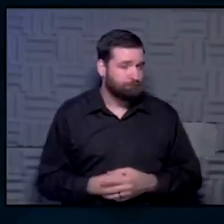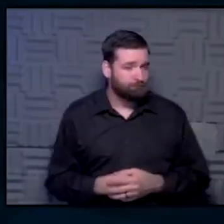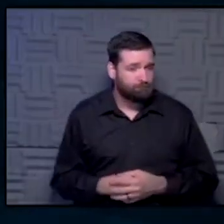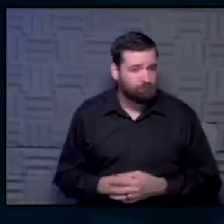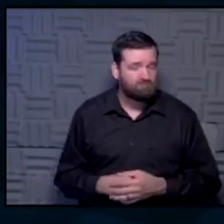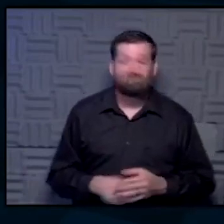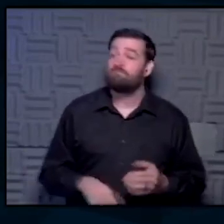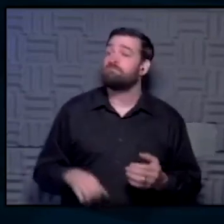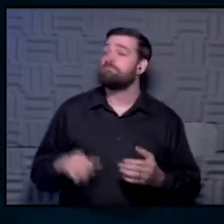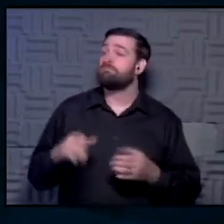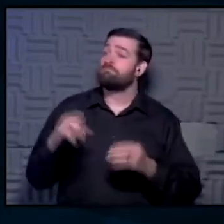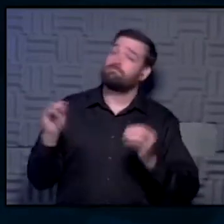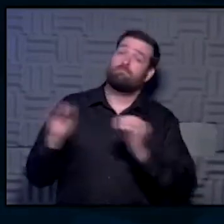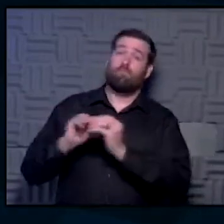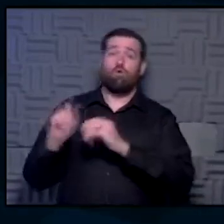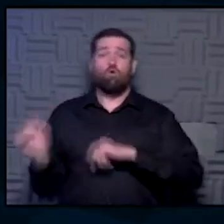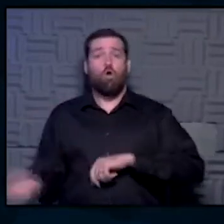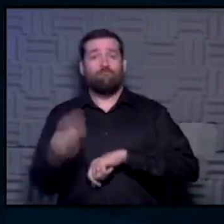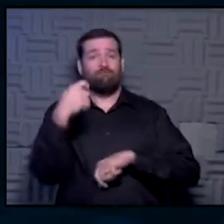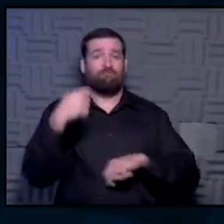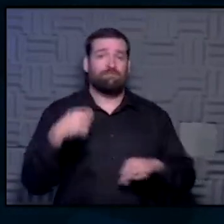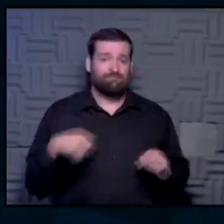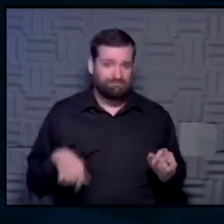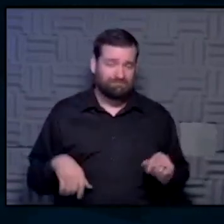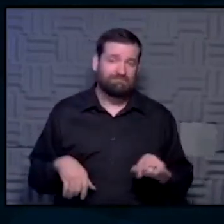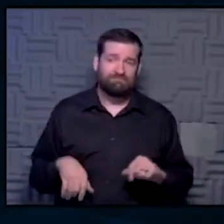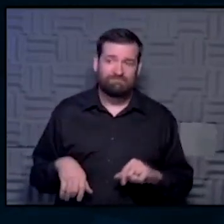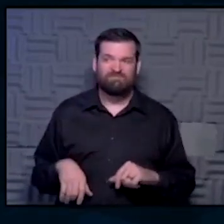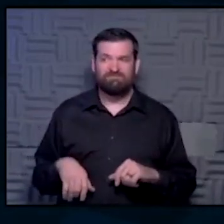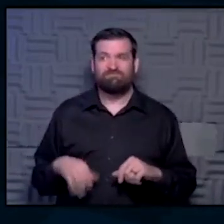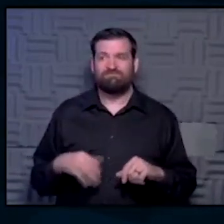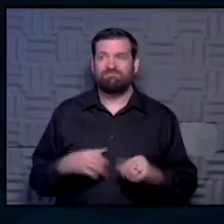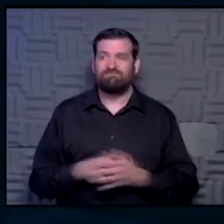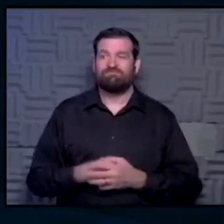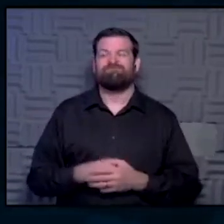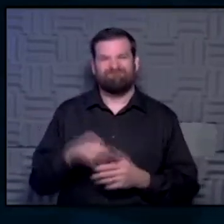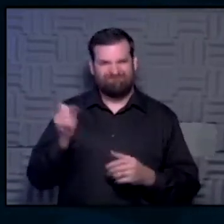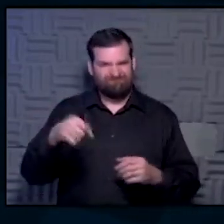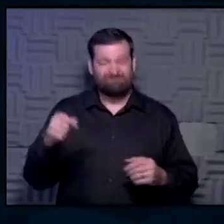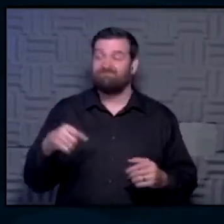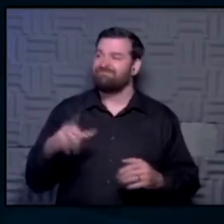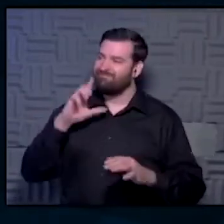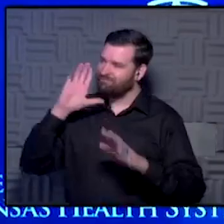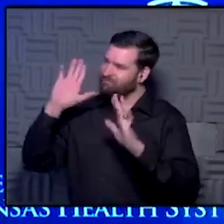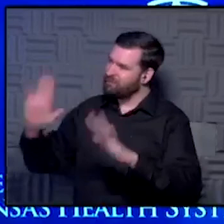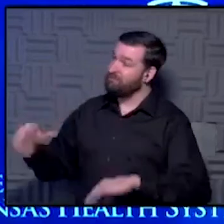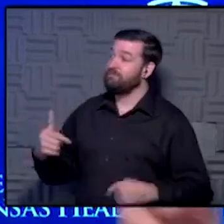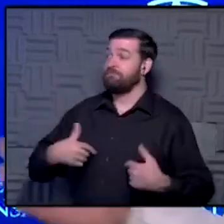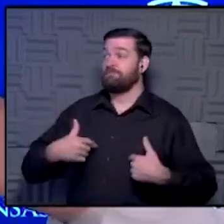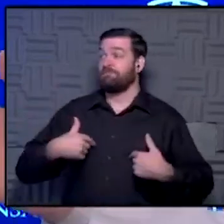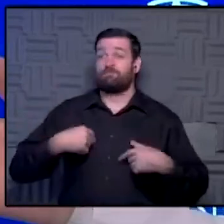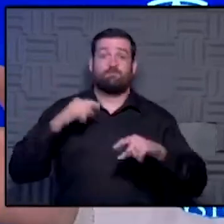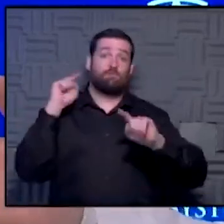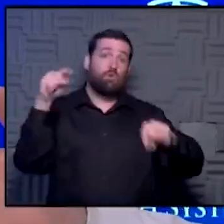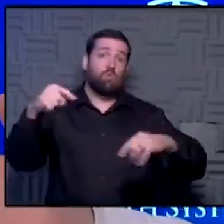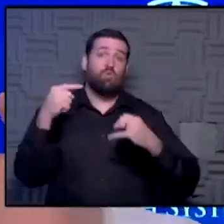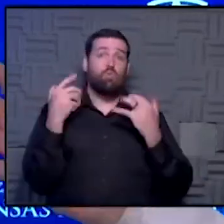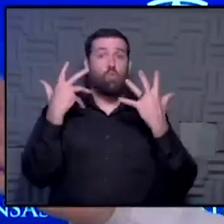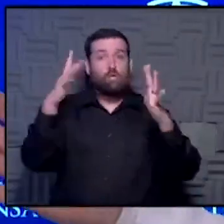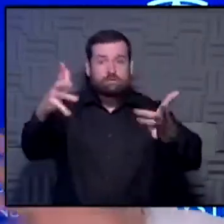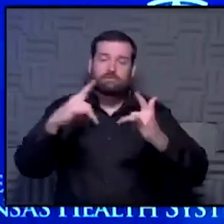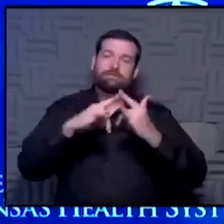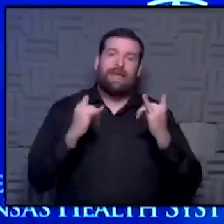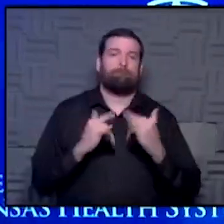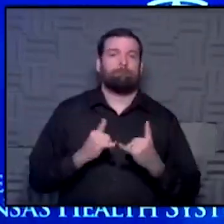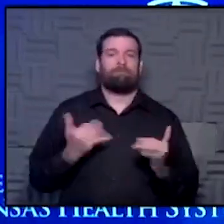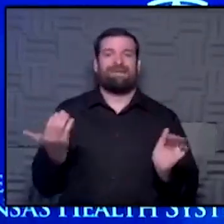I'm going to do some more golf. It's a great activity during COVID. Yeah. It is great. I'm going to be going to the woods and camping